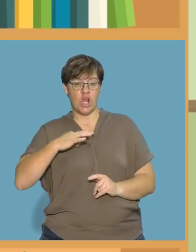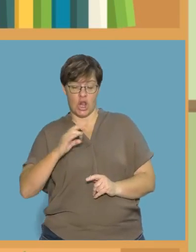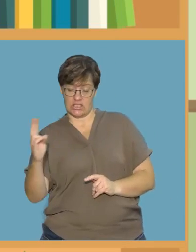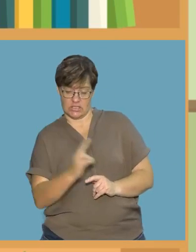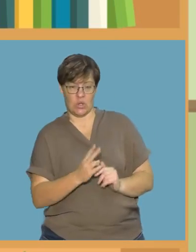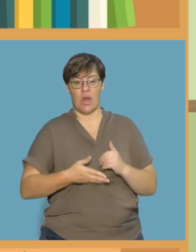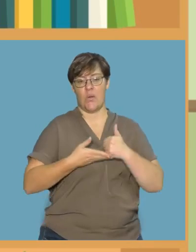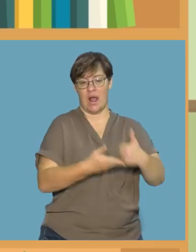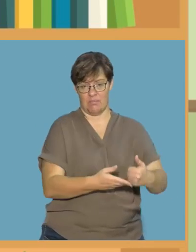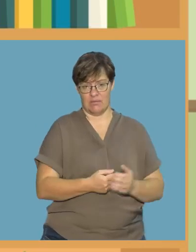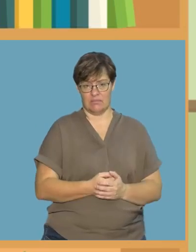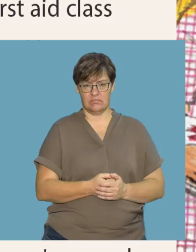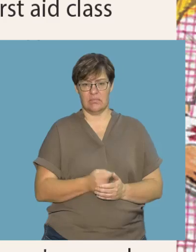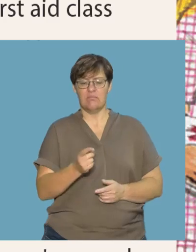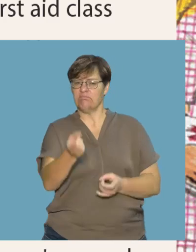thing the girls did.